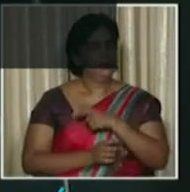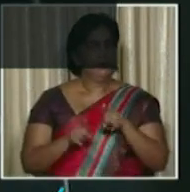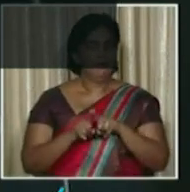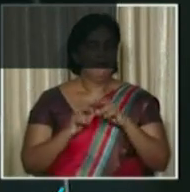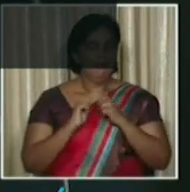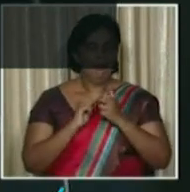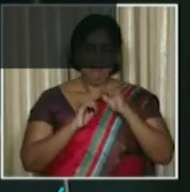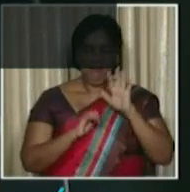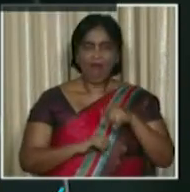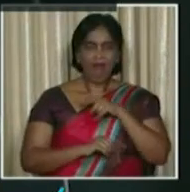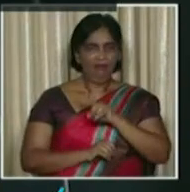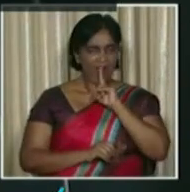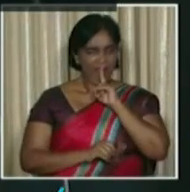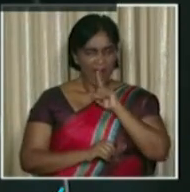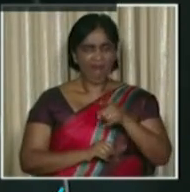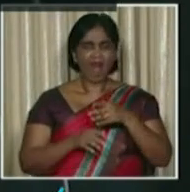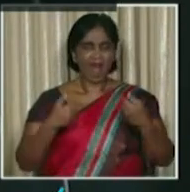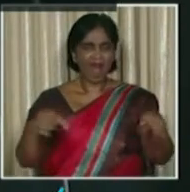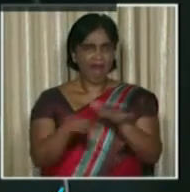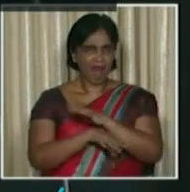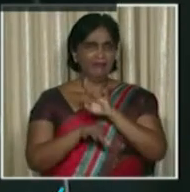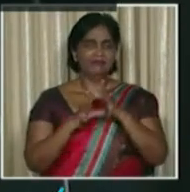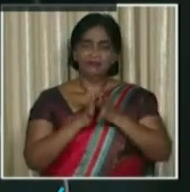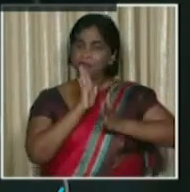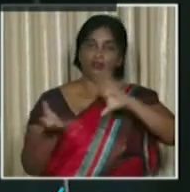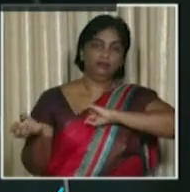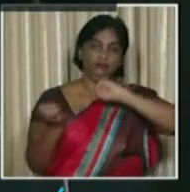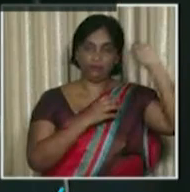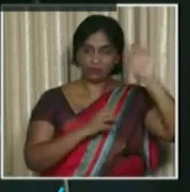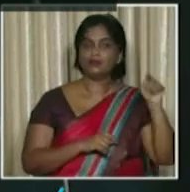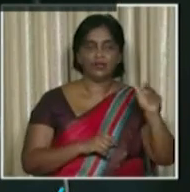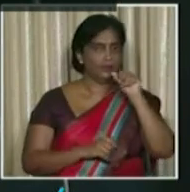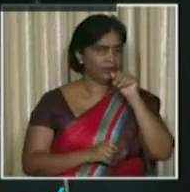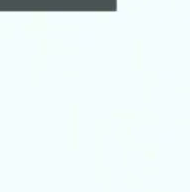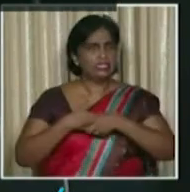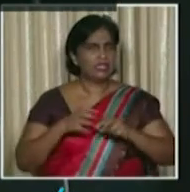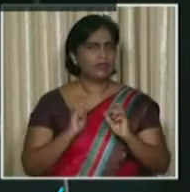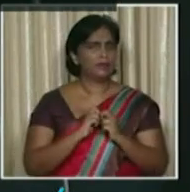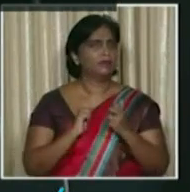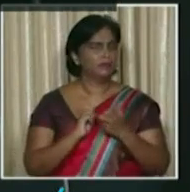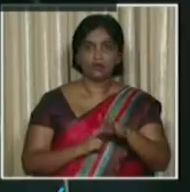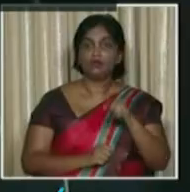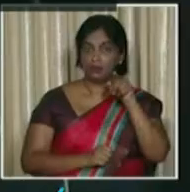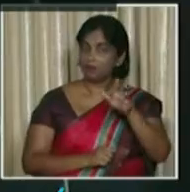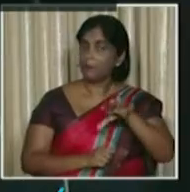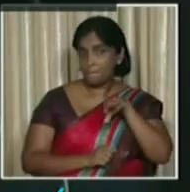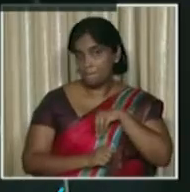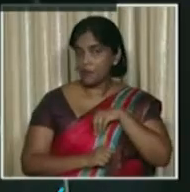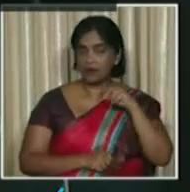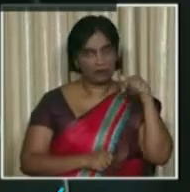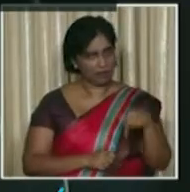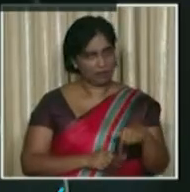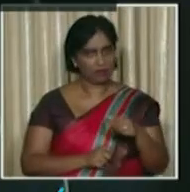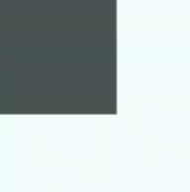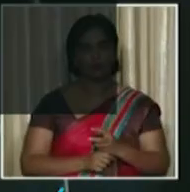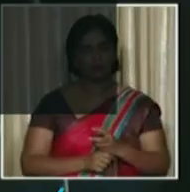Ottamavadi for burial, right? Based on this unscientific racist policy. Do you agree that now that it is